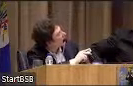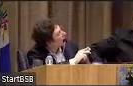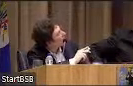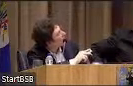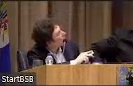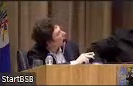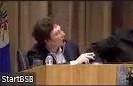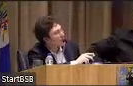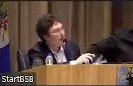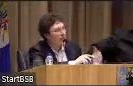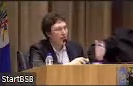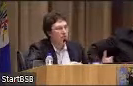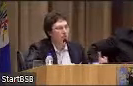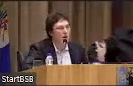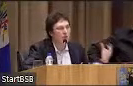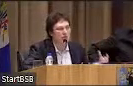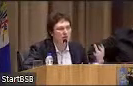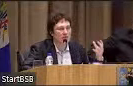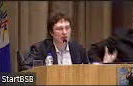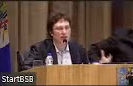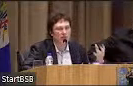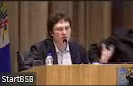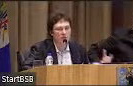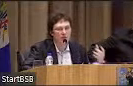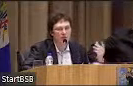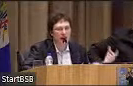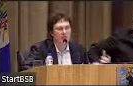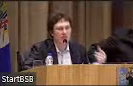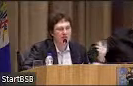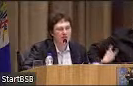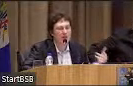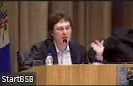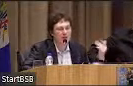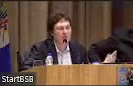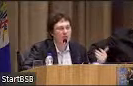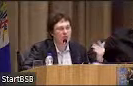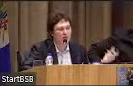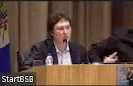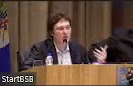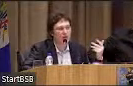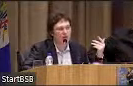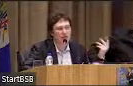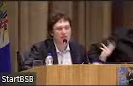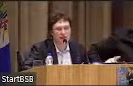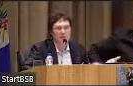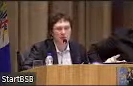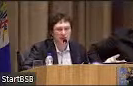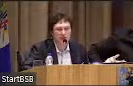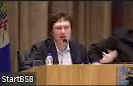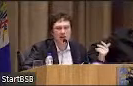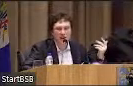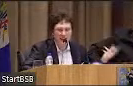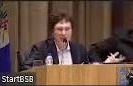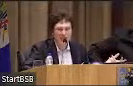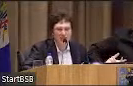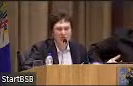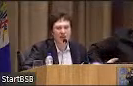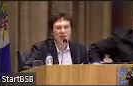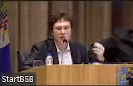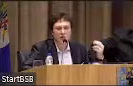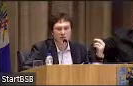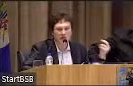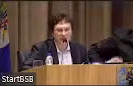a pre-processing. We need to transform those possibilities, and we know that people from the